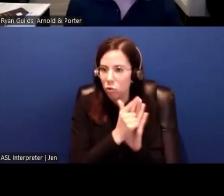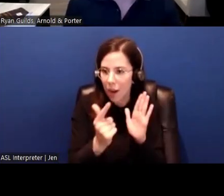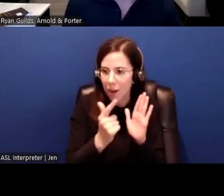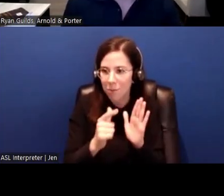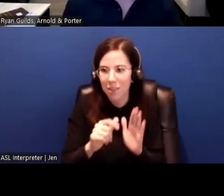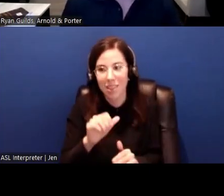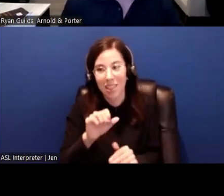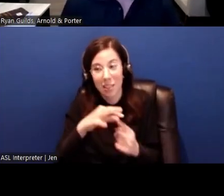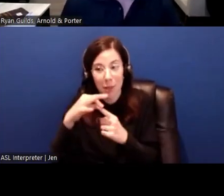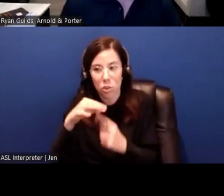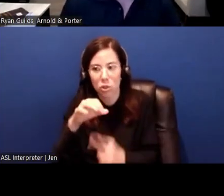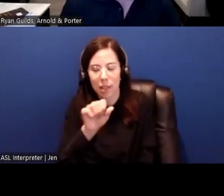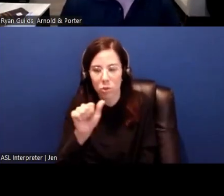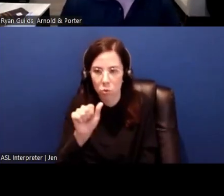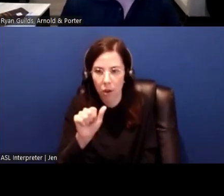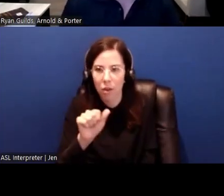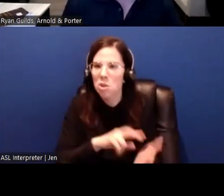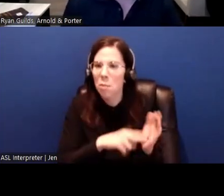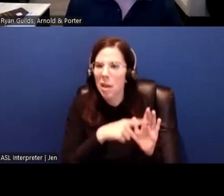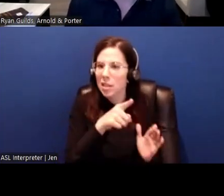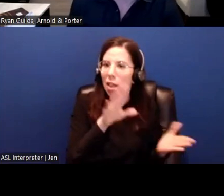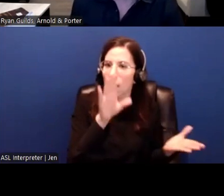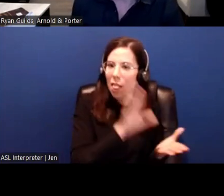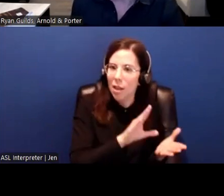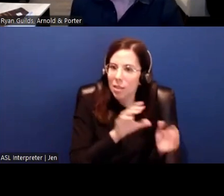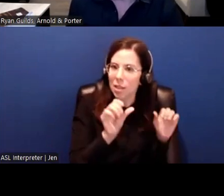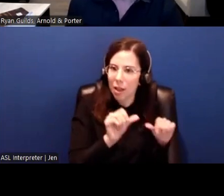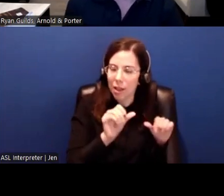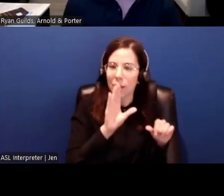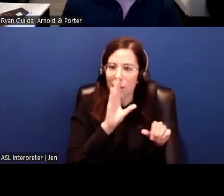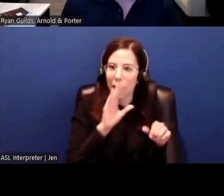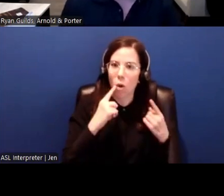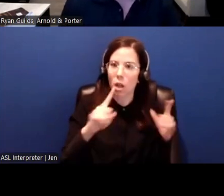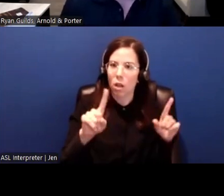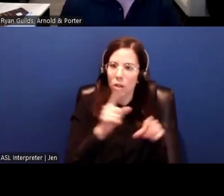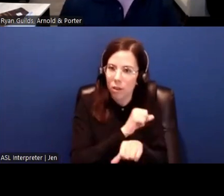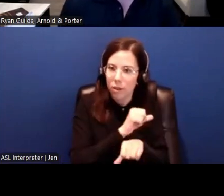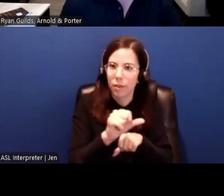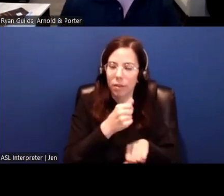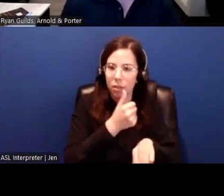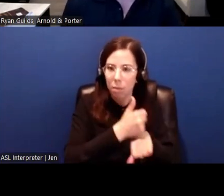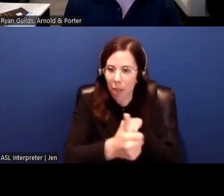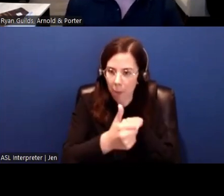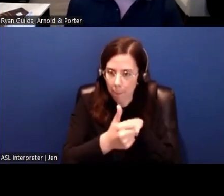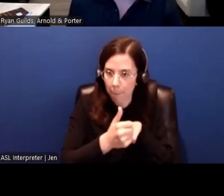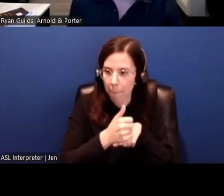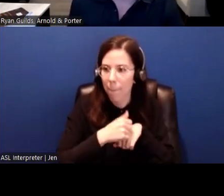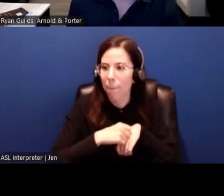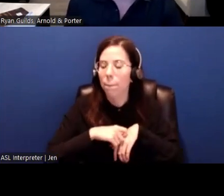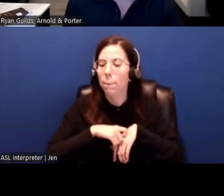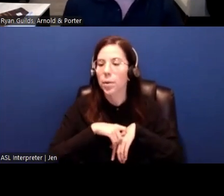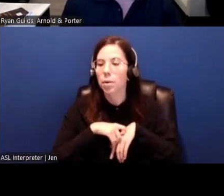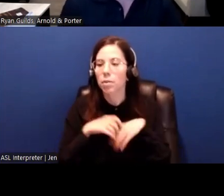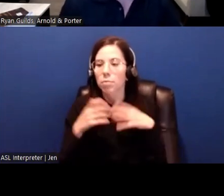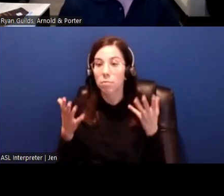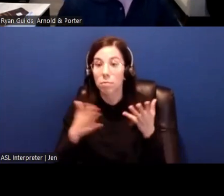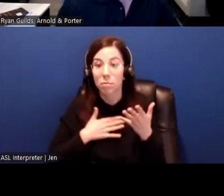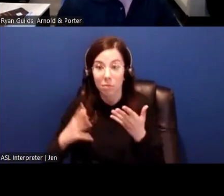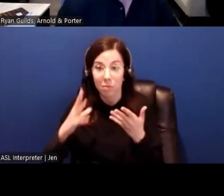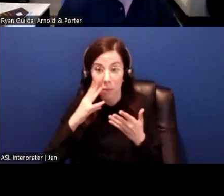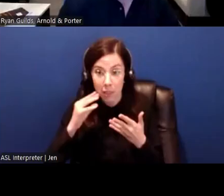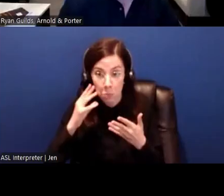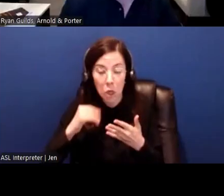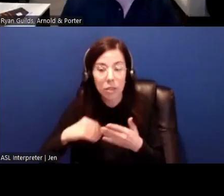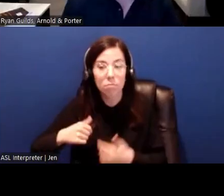assault cases. So they are far less likely to take action. In addition, in my experience, the military justice